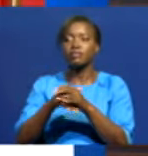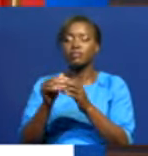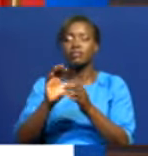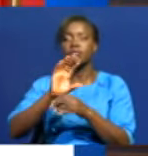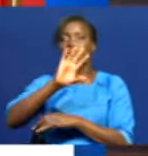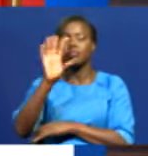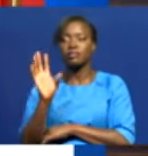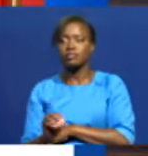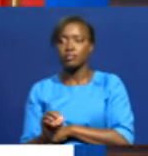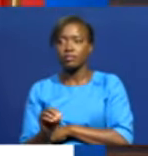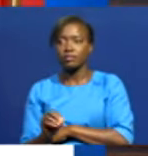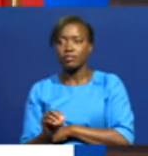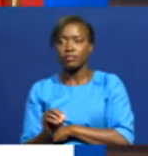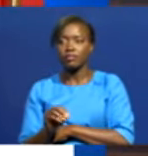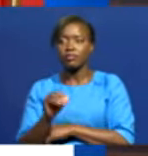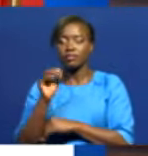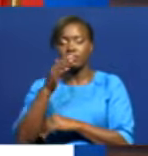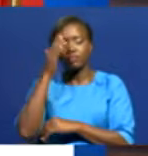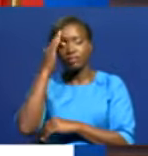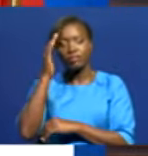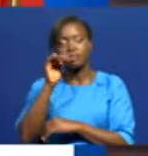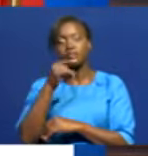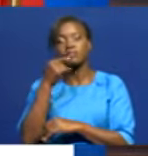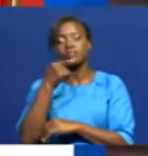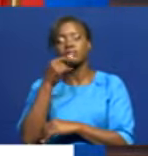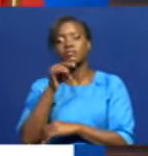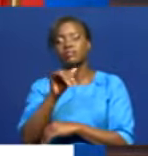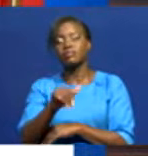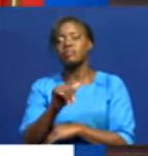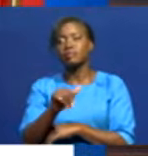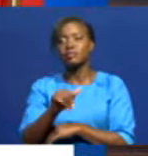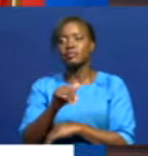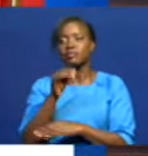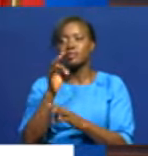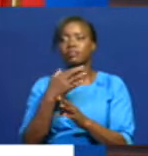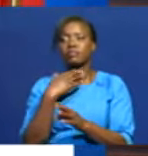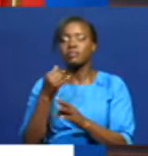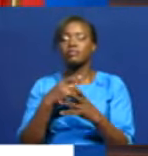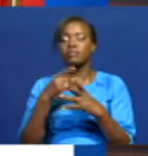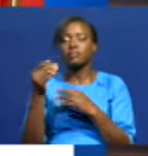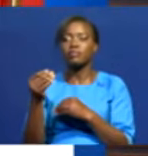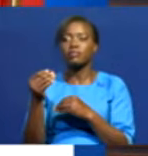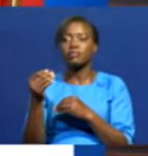continent. You will be familiar with the saying that if you want to go